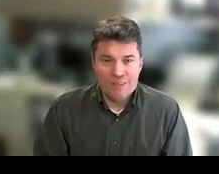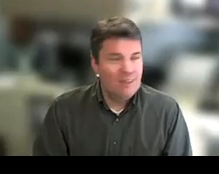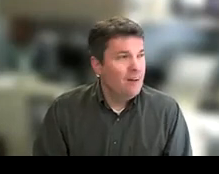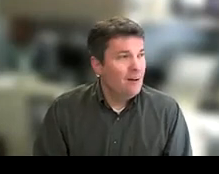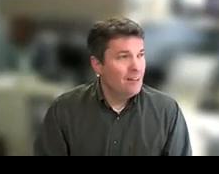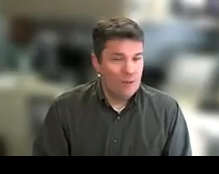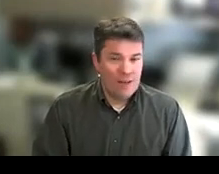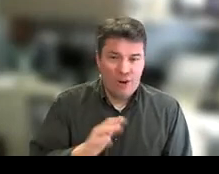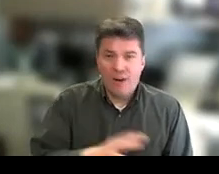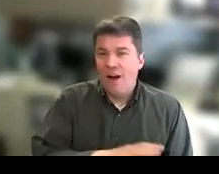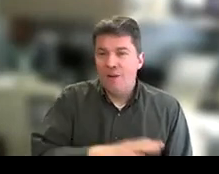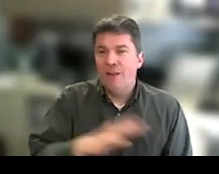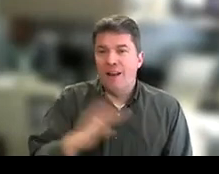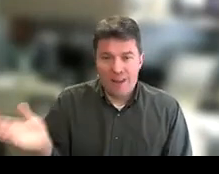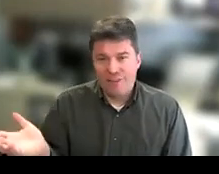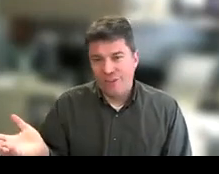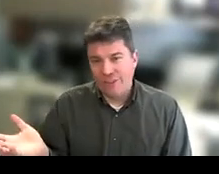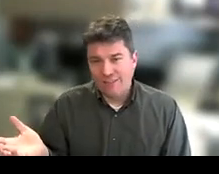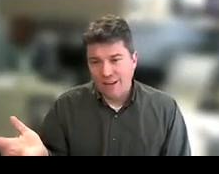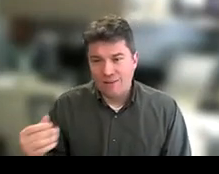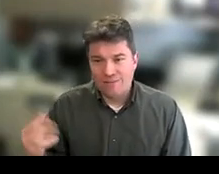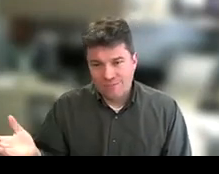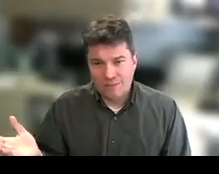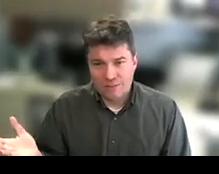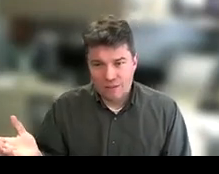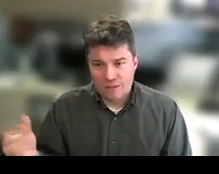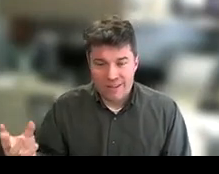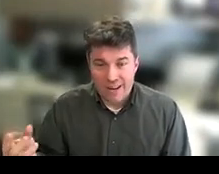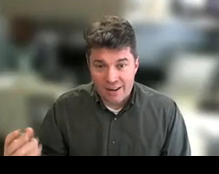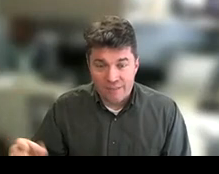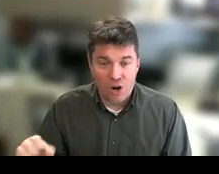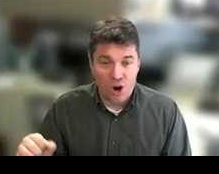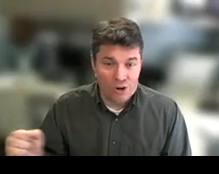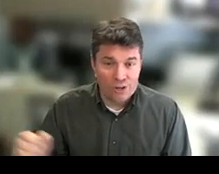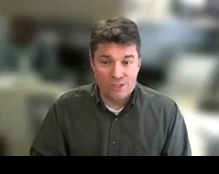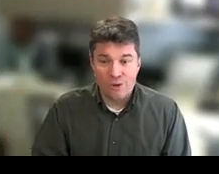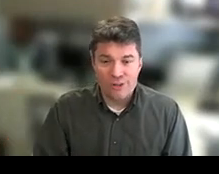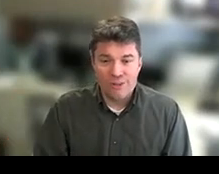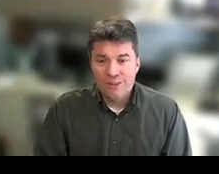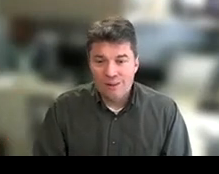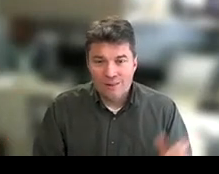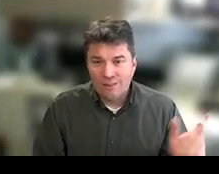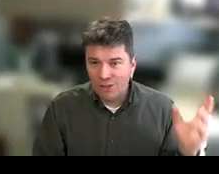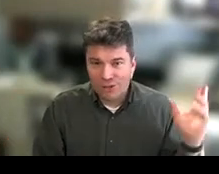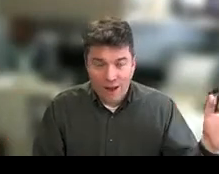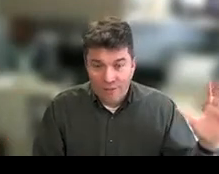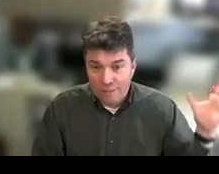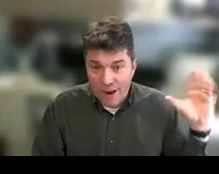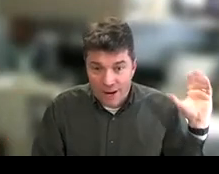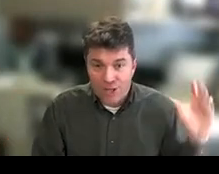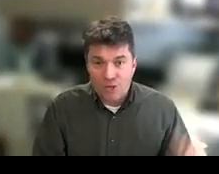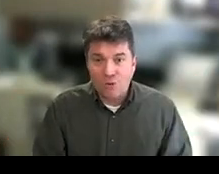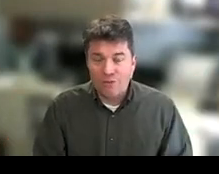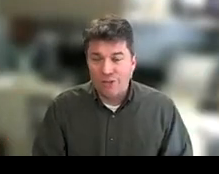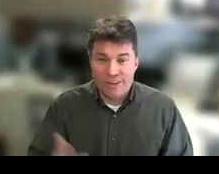somebody's home. And so that's very common in a lot of other things, like the dinging in the cars, or there's